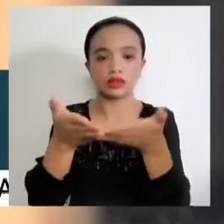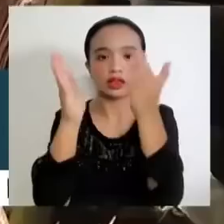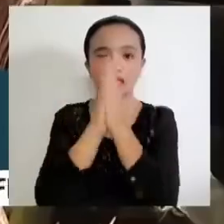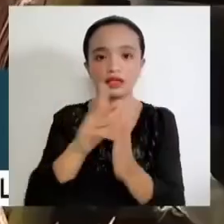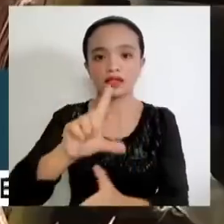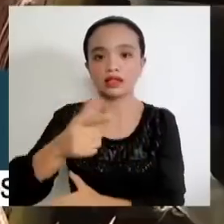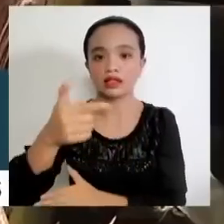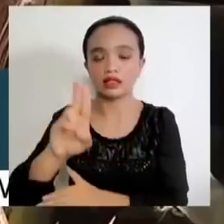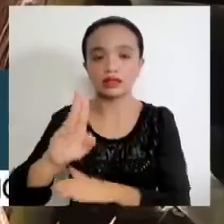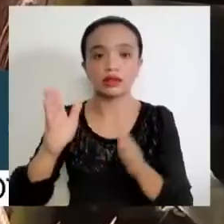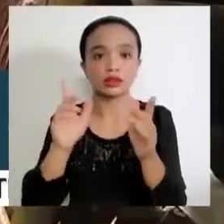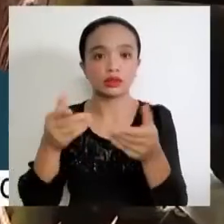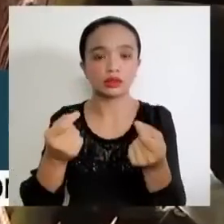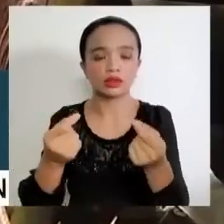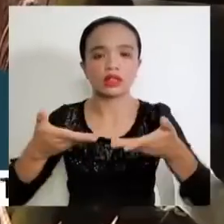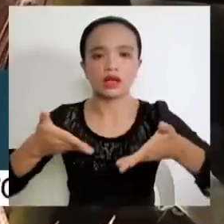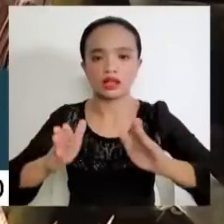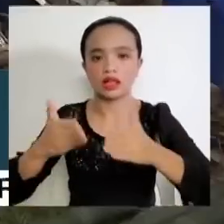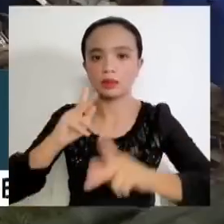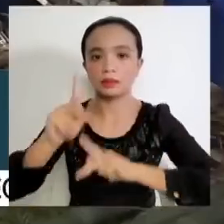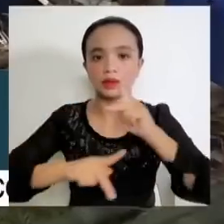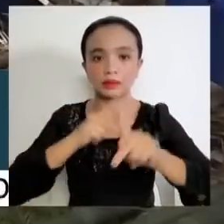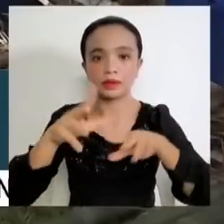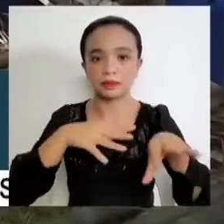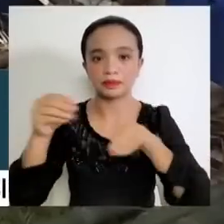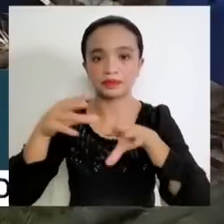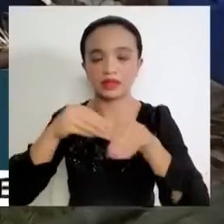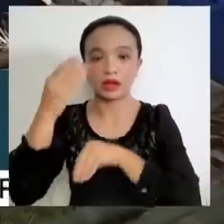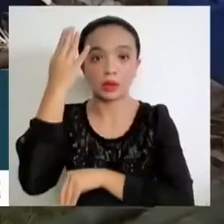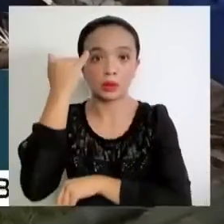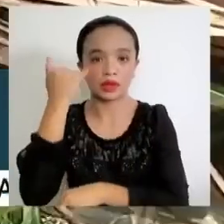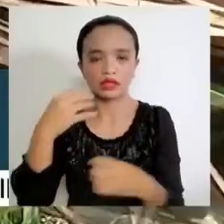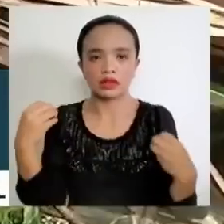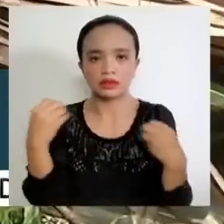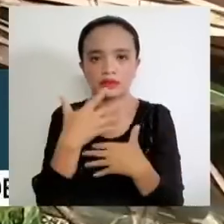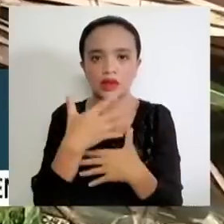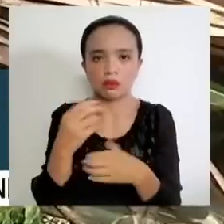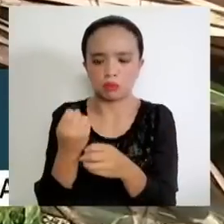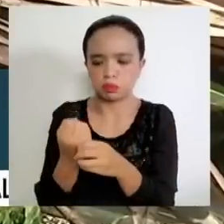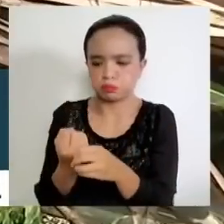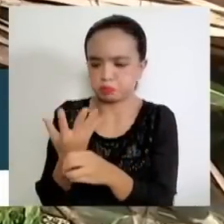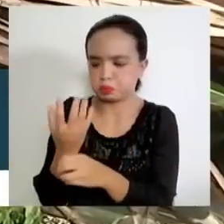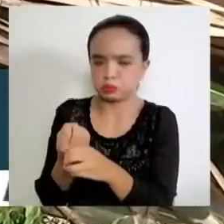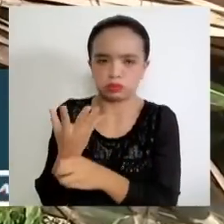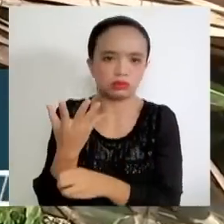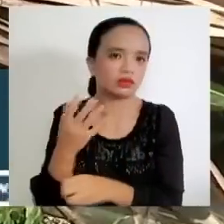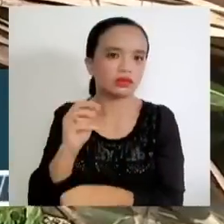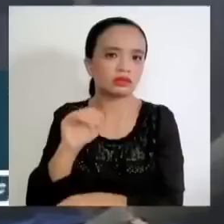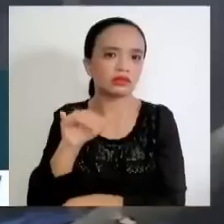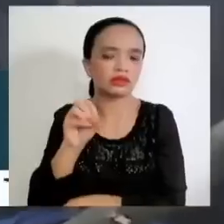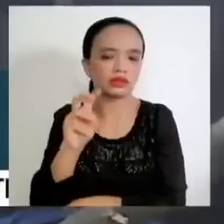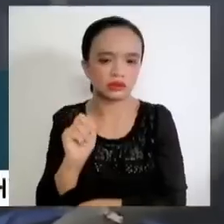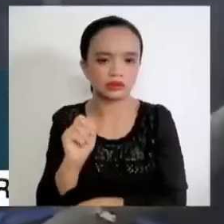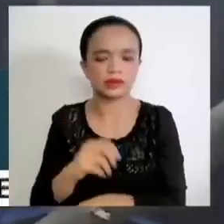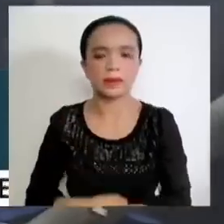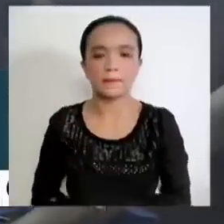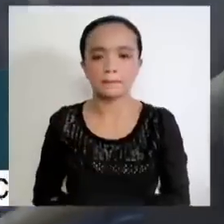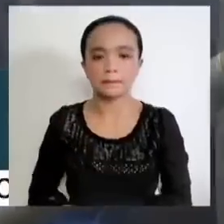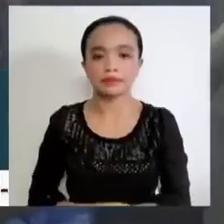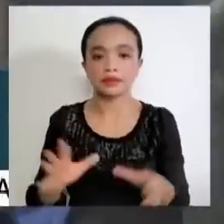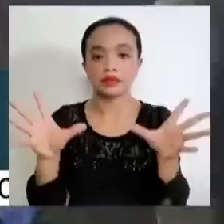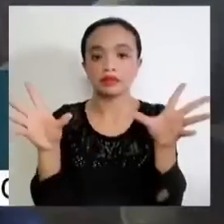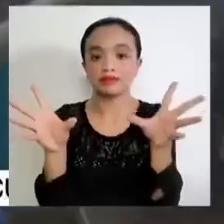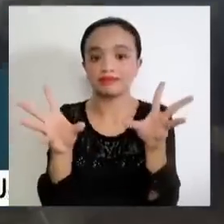residents to evacuate due to fear of possible increase in the activity of the volcano. Mayor Agua said the total number of their evacuees have